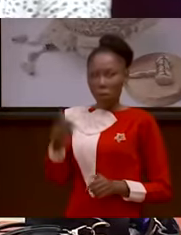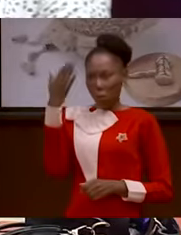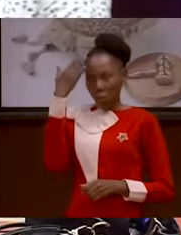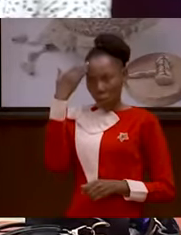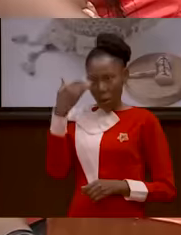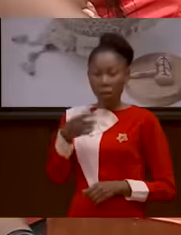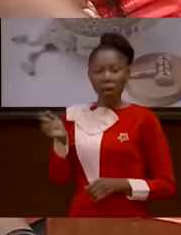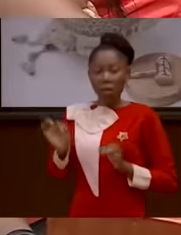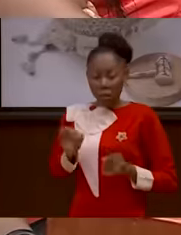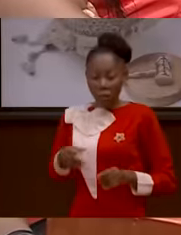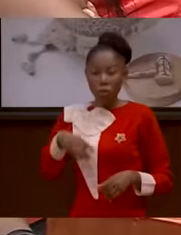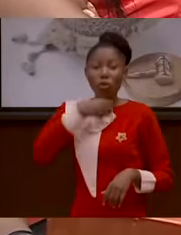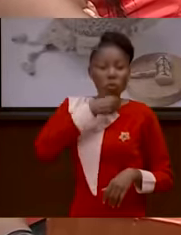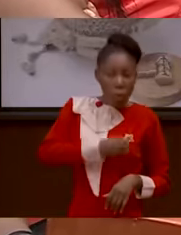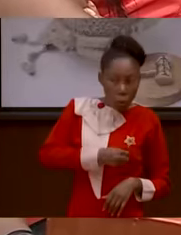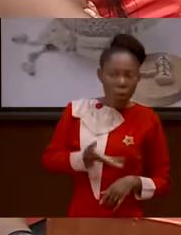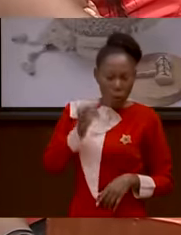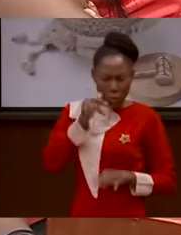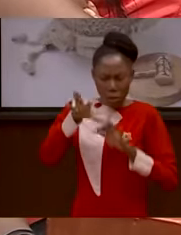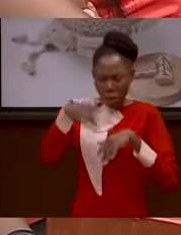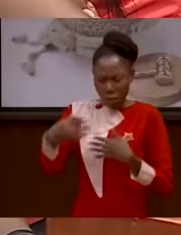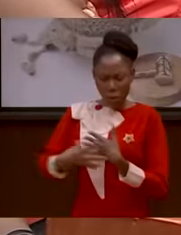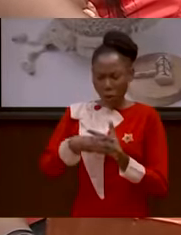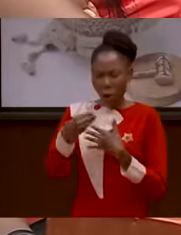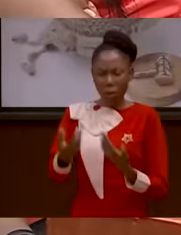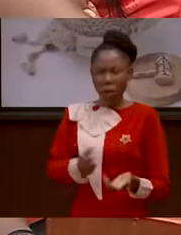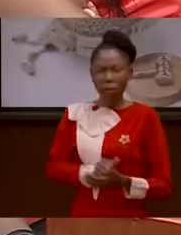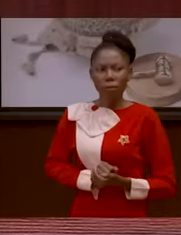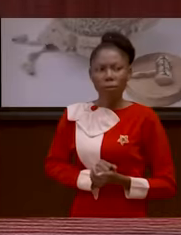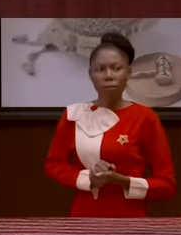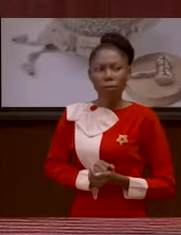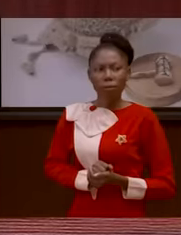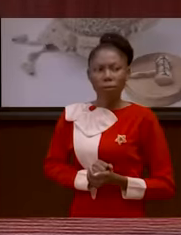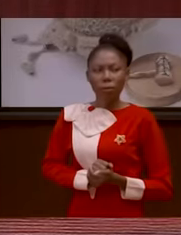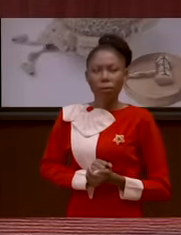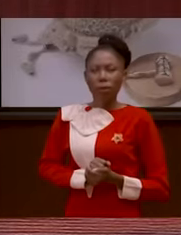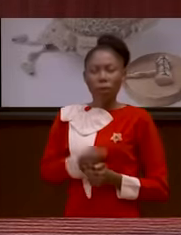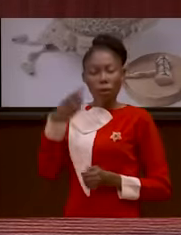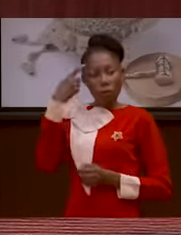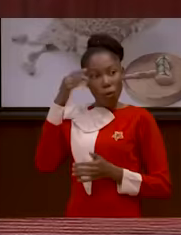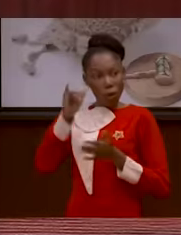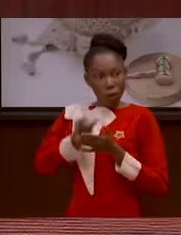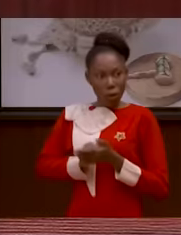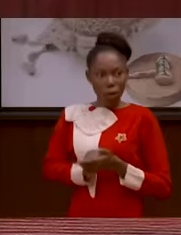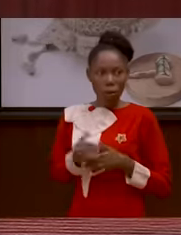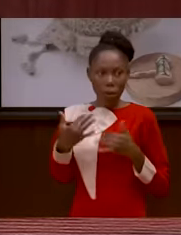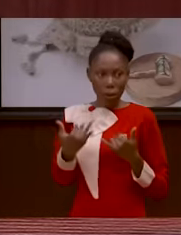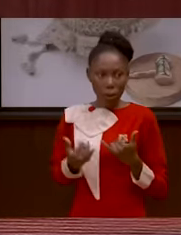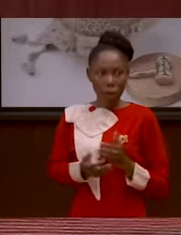good as the original. Do you understand? Yeah. Beyond that,